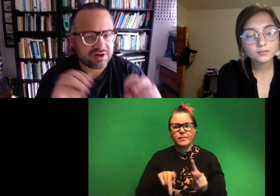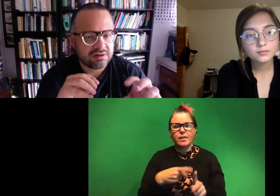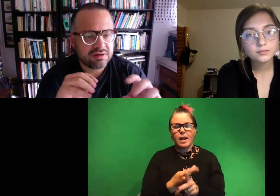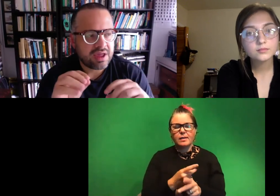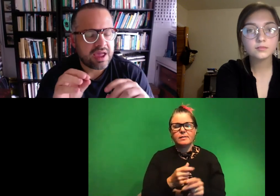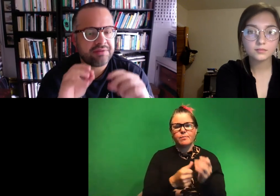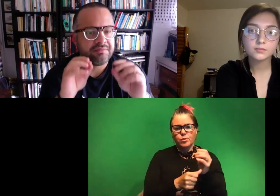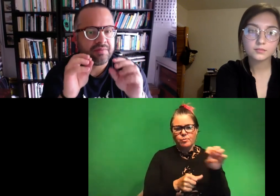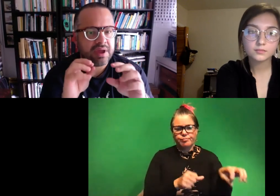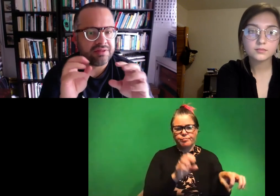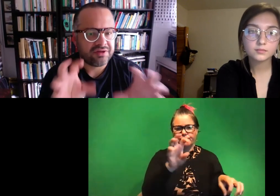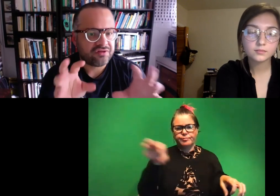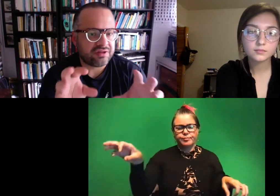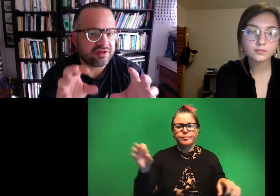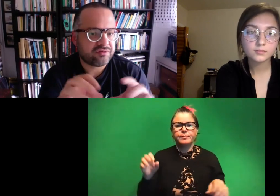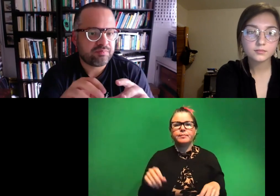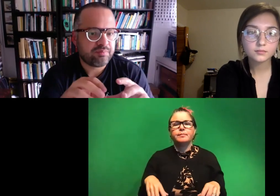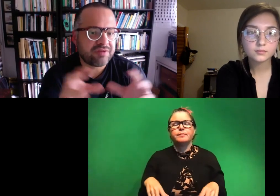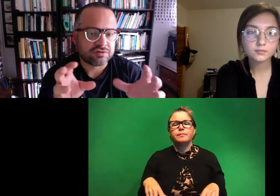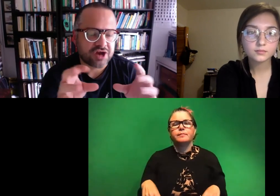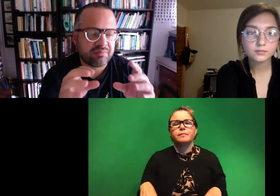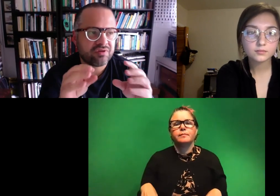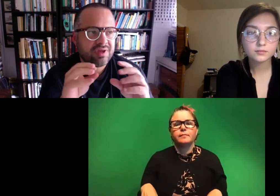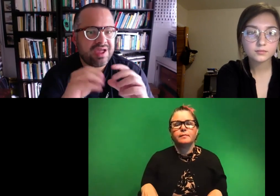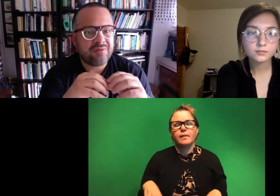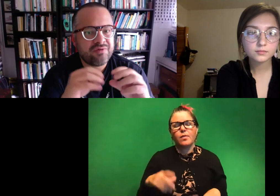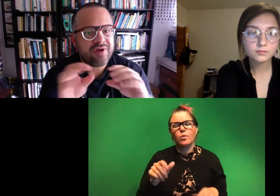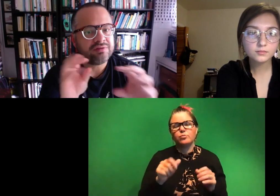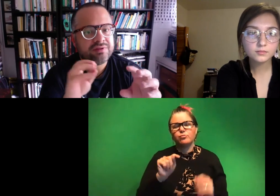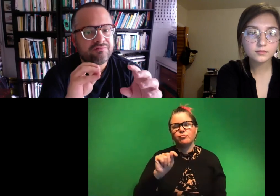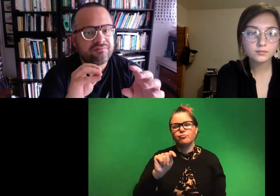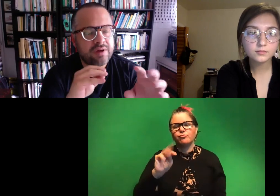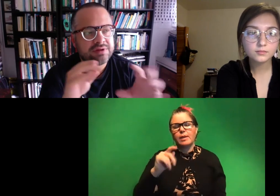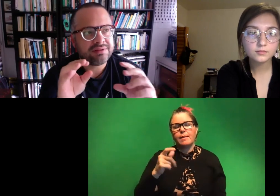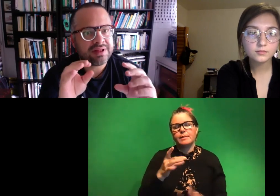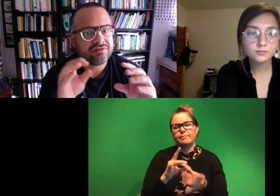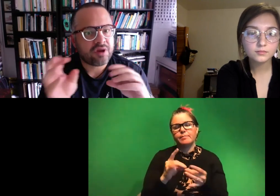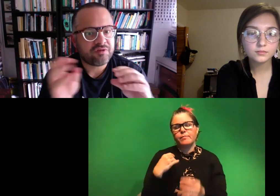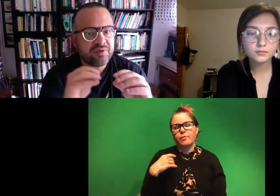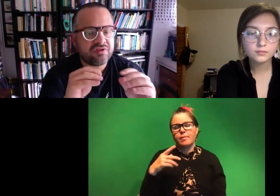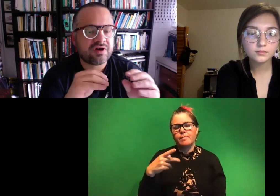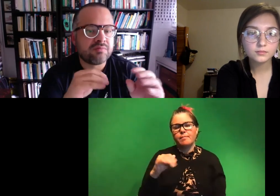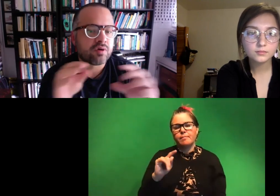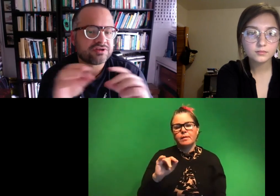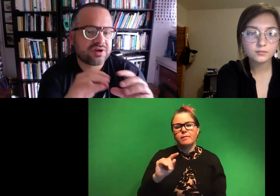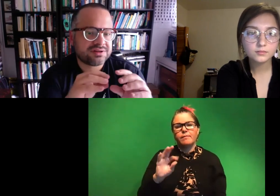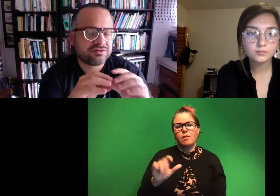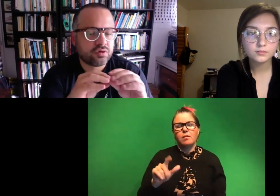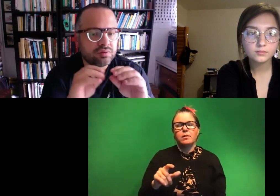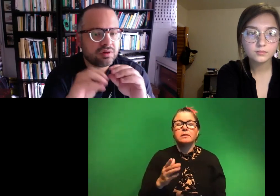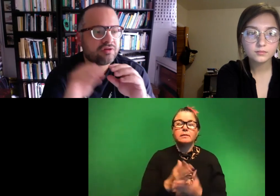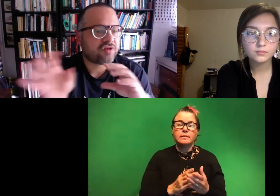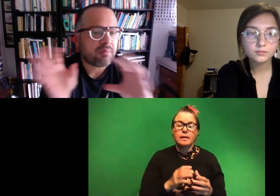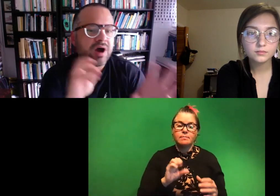of dung and in this pitfall traps, and we found that some species are more attracted